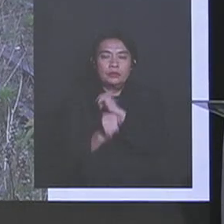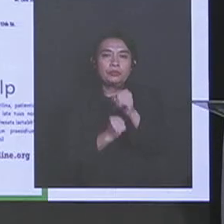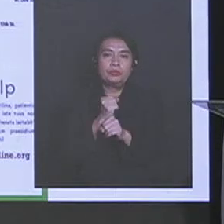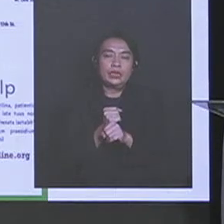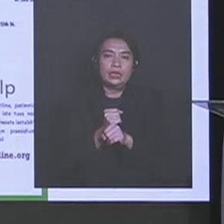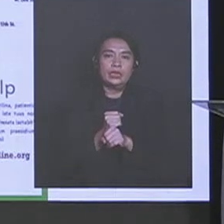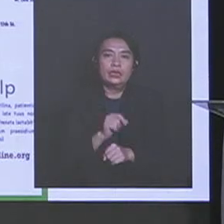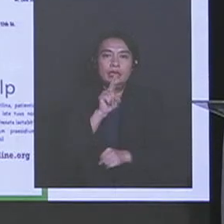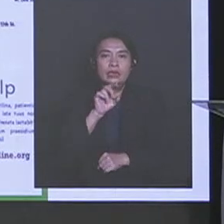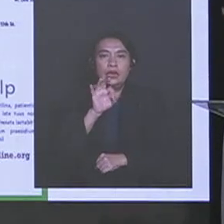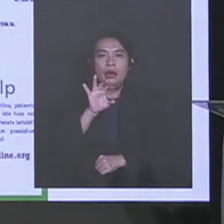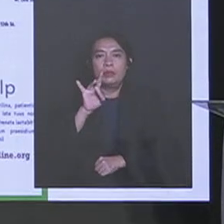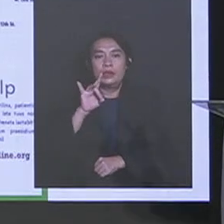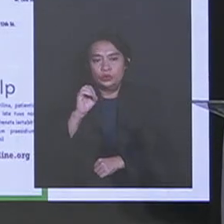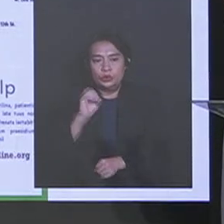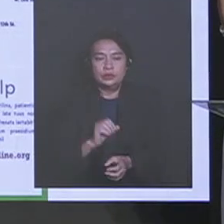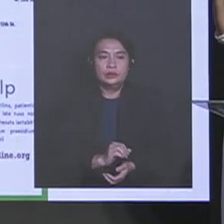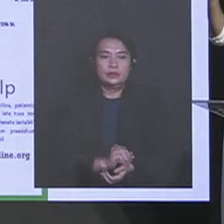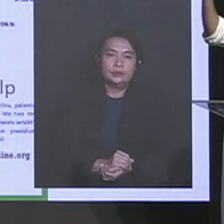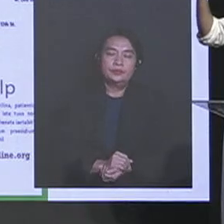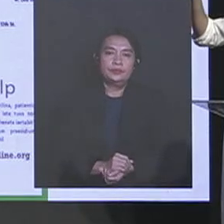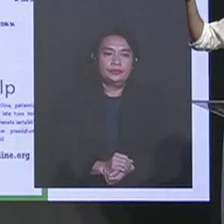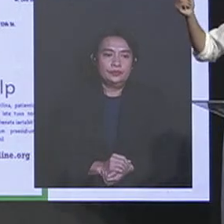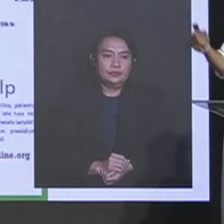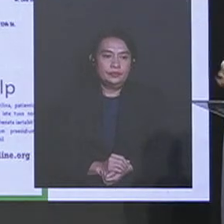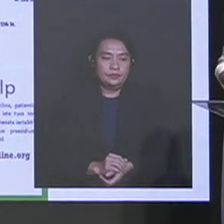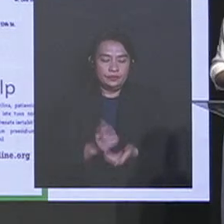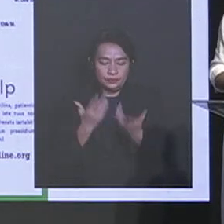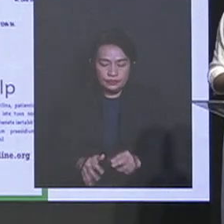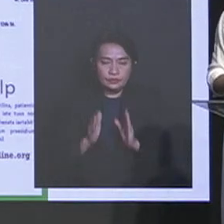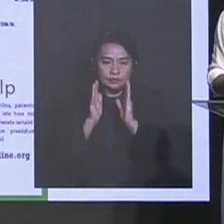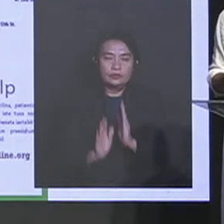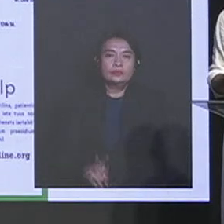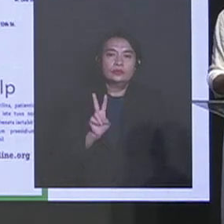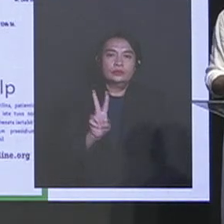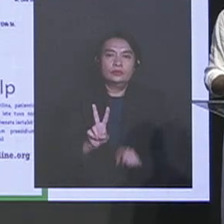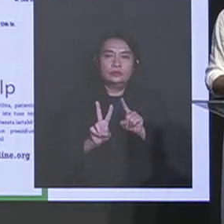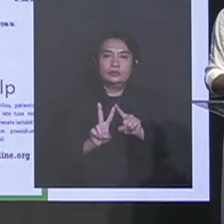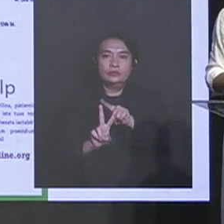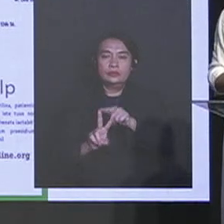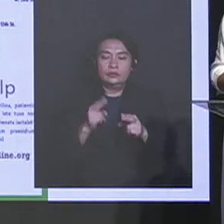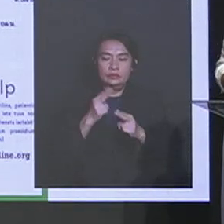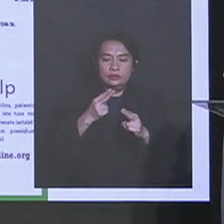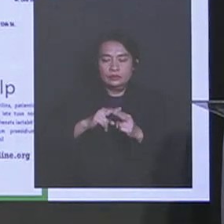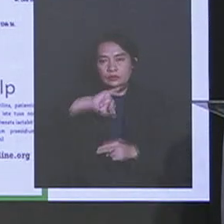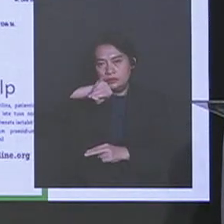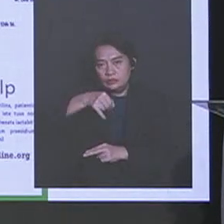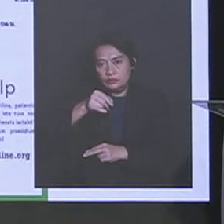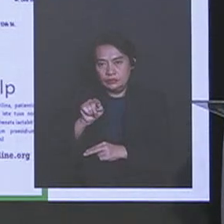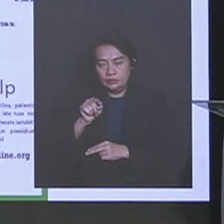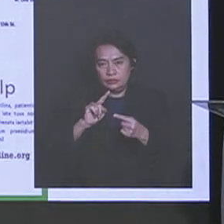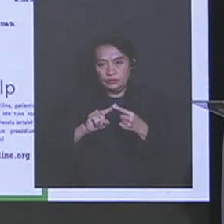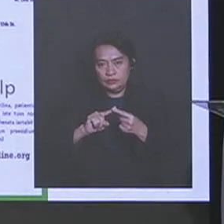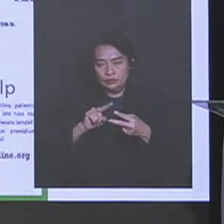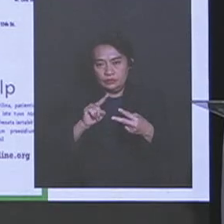city. And it was really these two guys, Josh and Rob, who met at a community board meeting. And they had been to